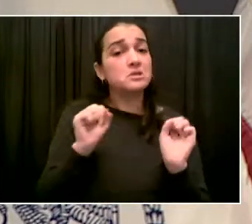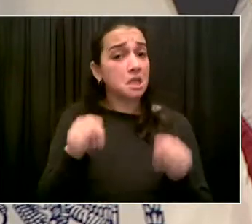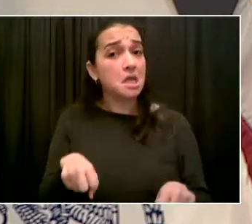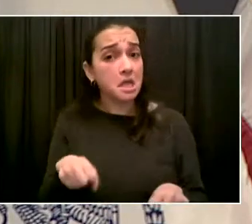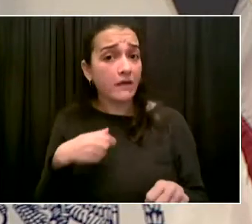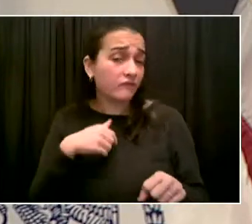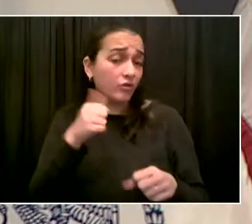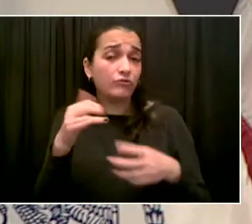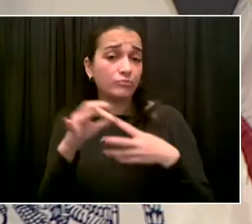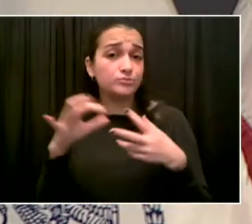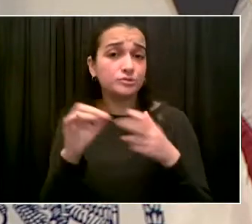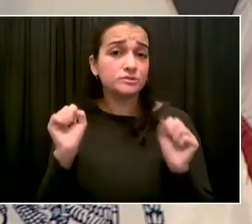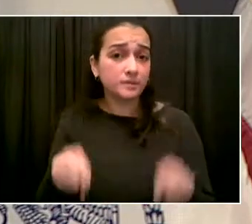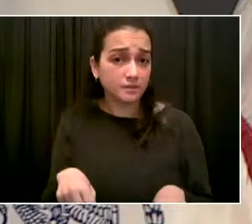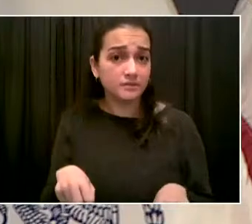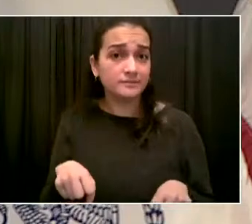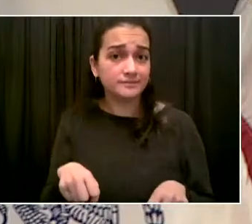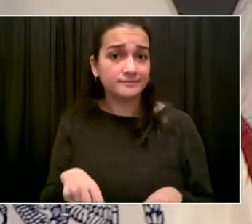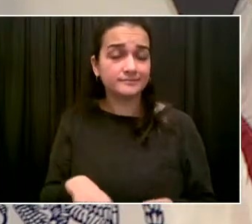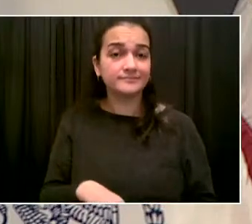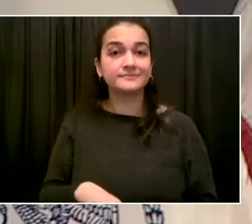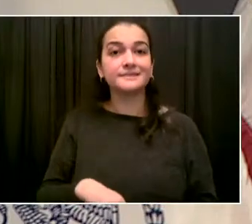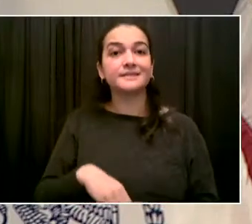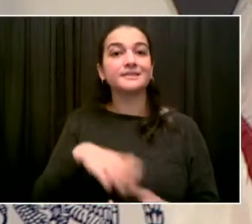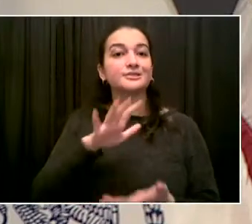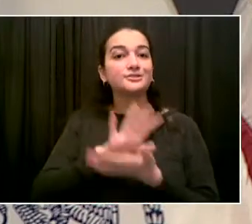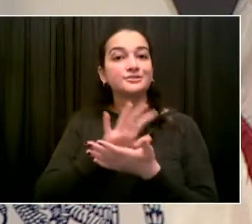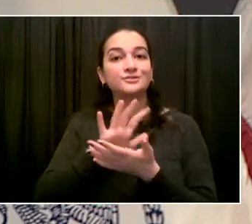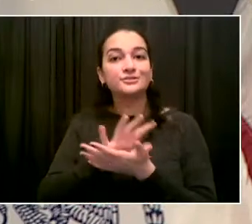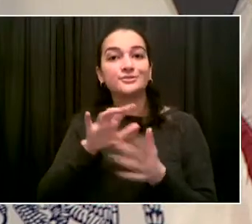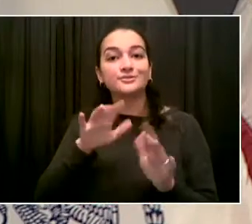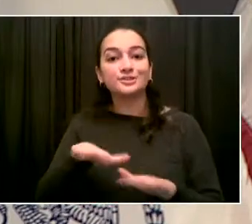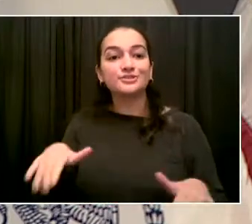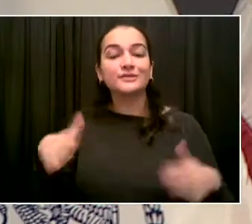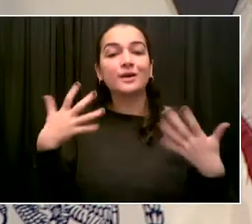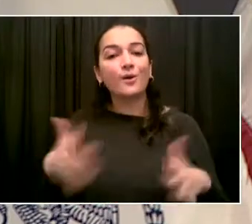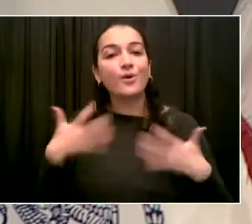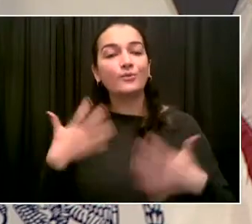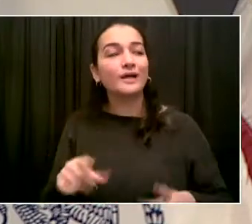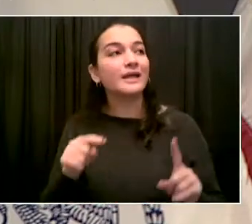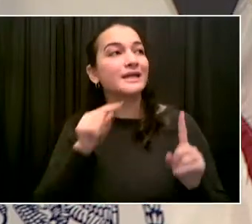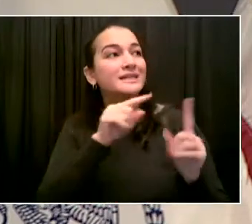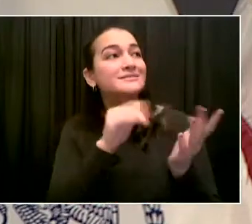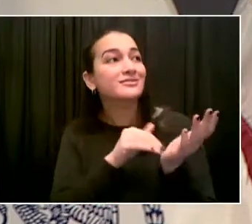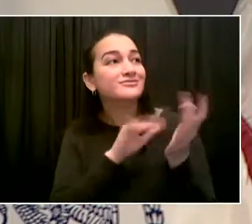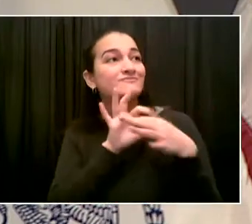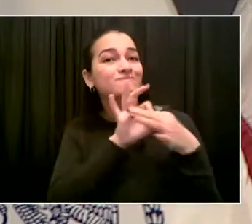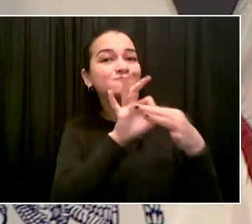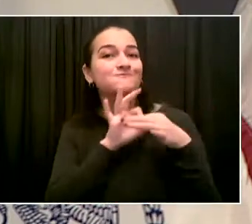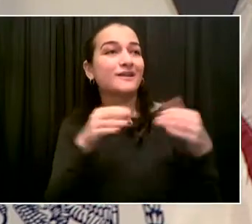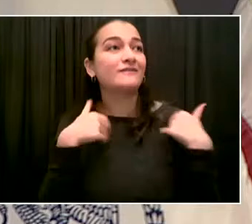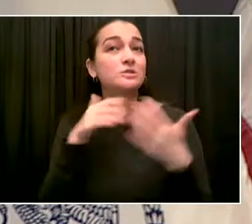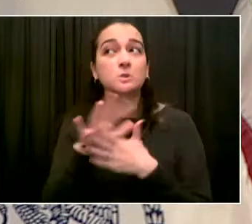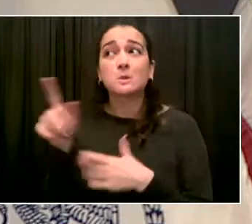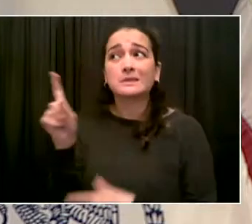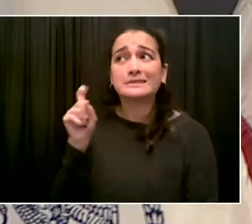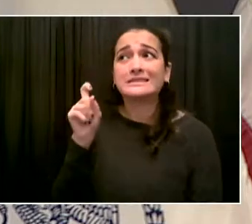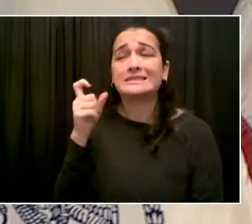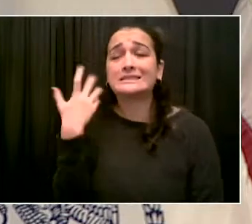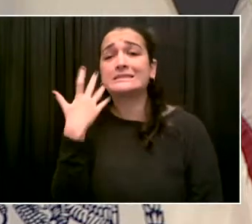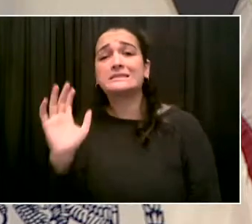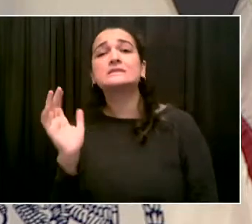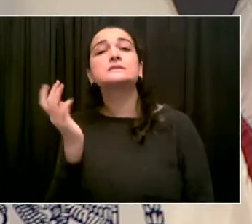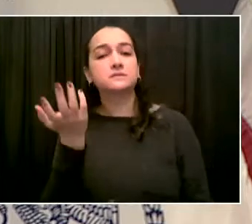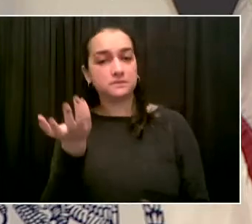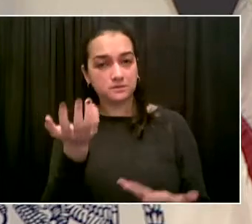child with the doctor they know. We want to move this effort energetically. So I'd say it will take a while because